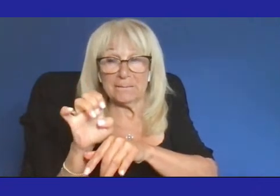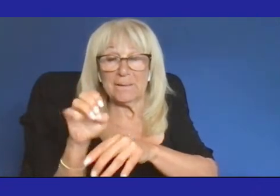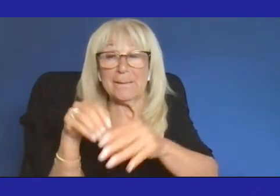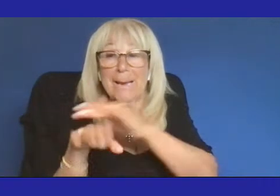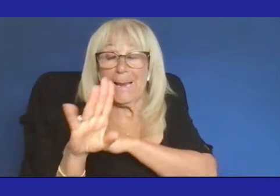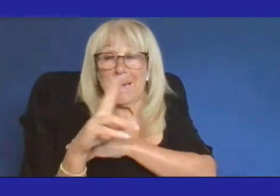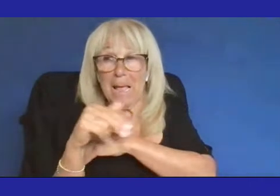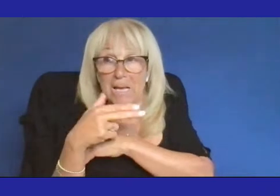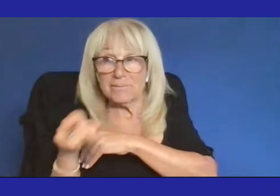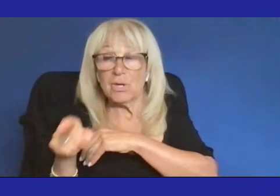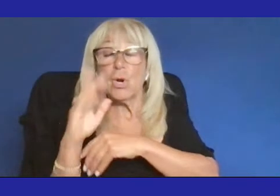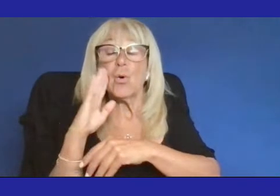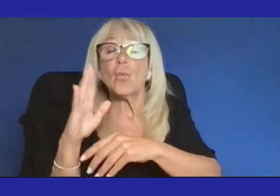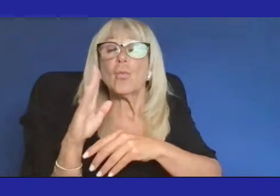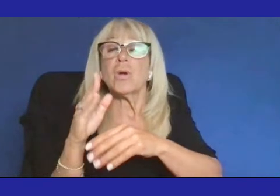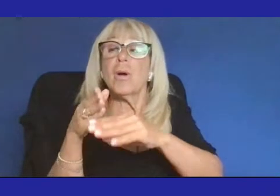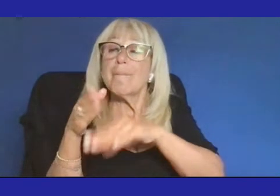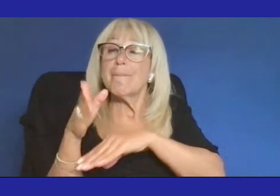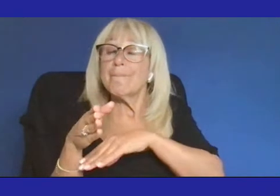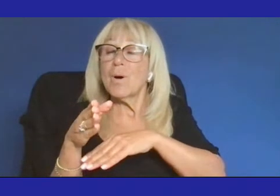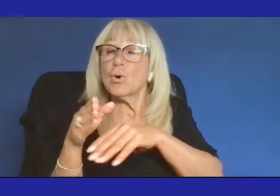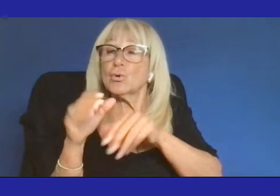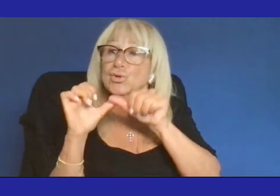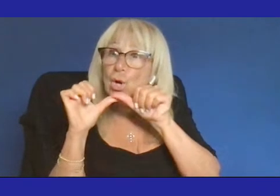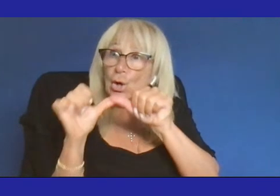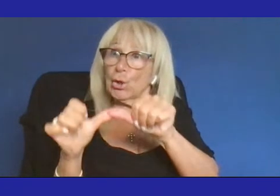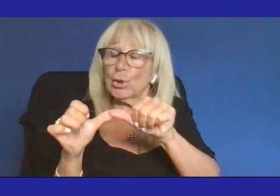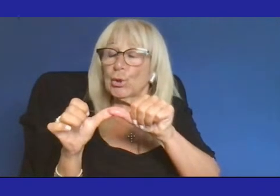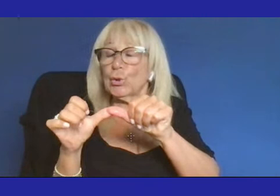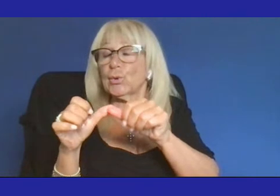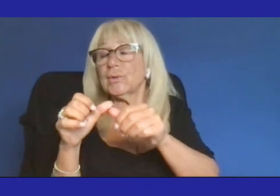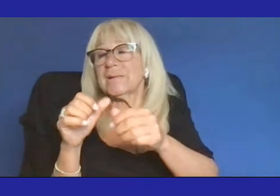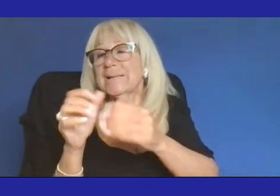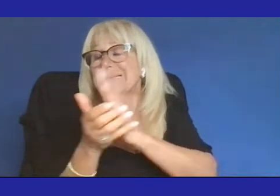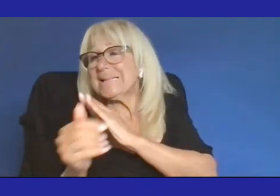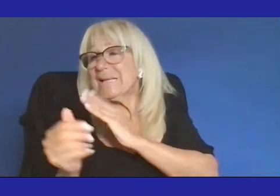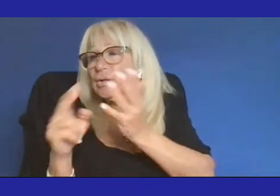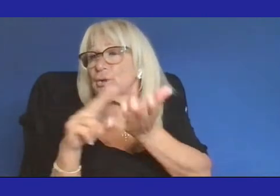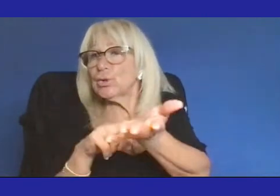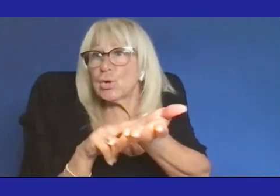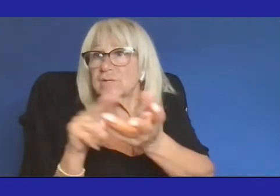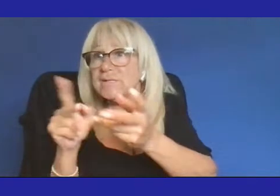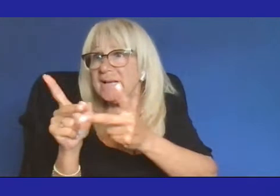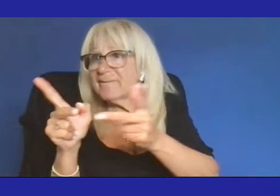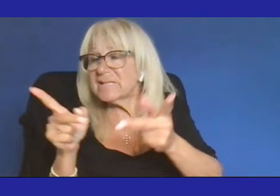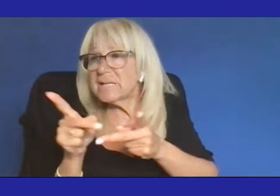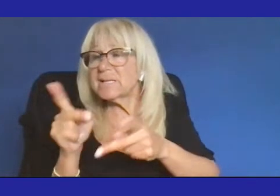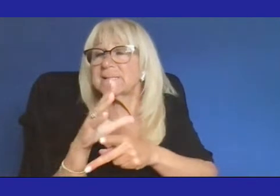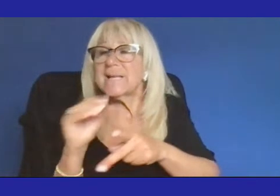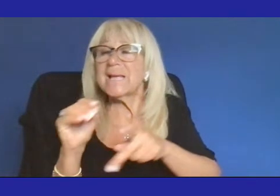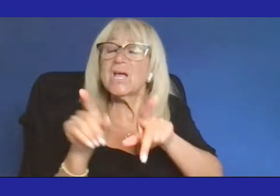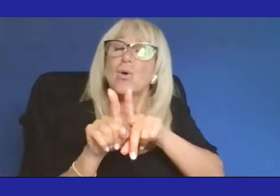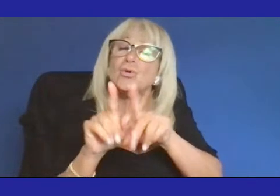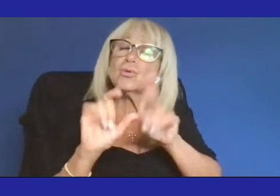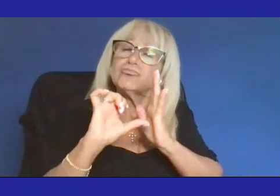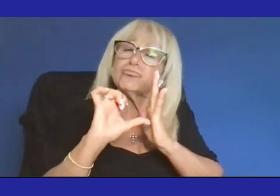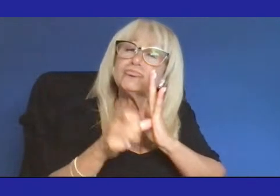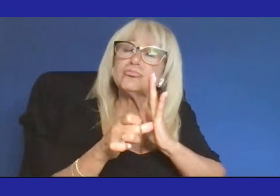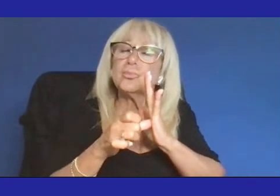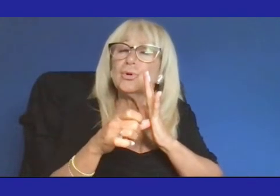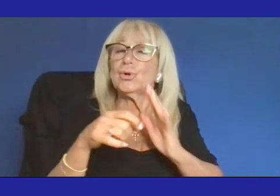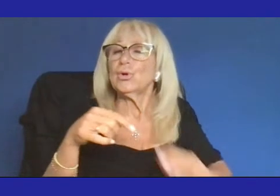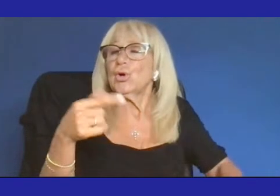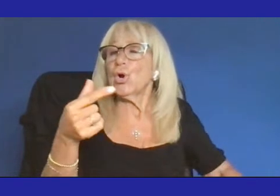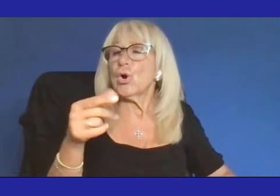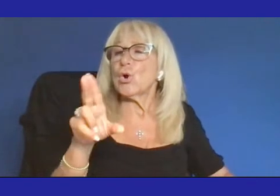all of the post-acute facilities, skilled nursing facilities, and I'd like to highlight that this is the way that Gouverneur patients,